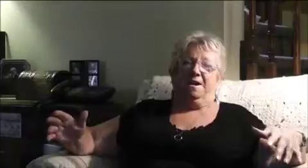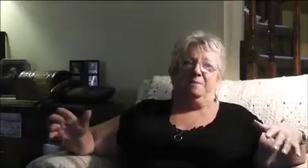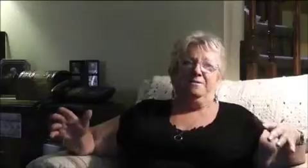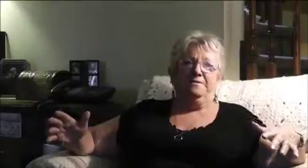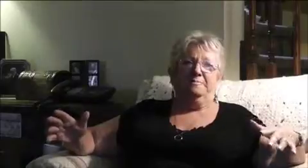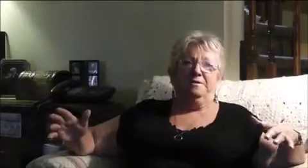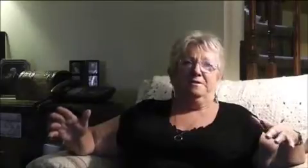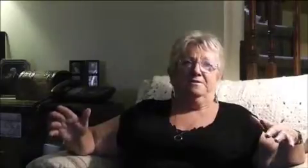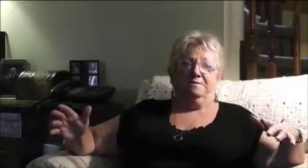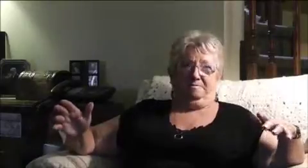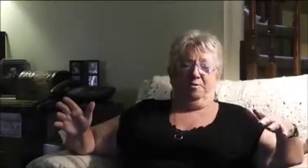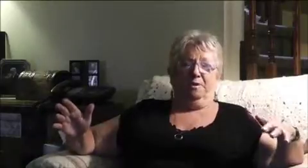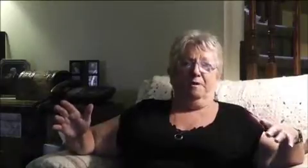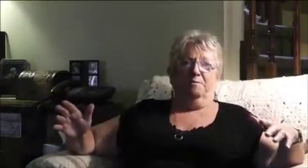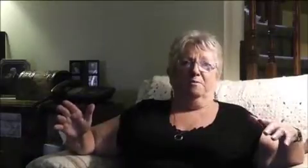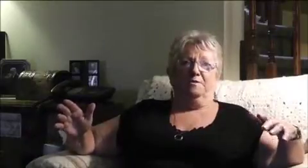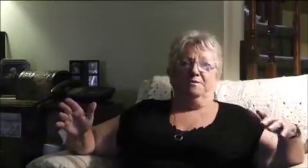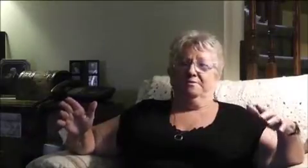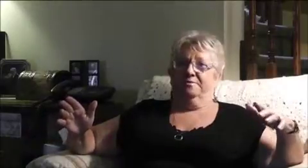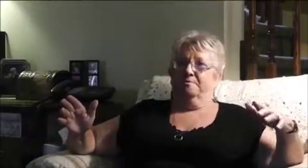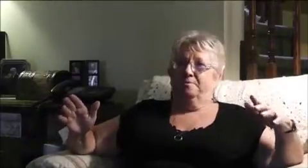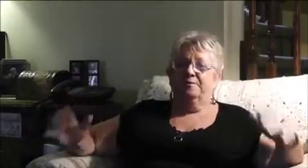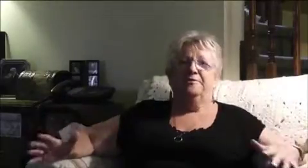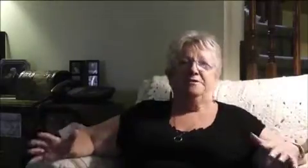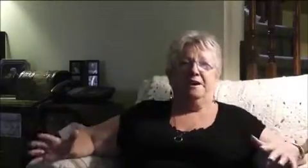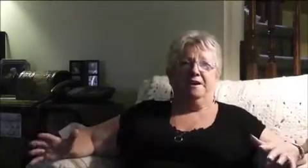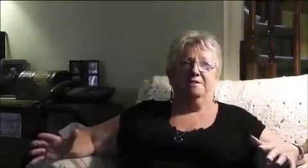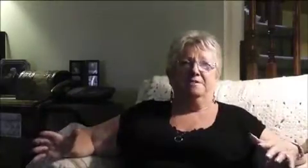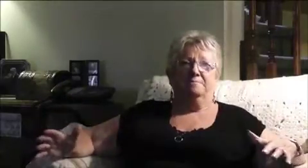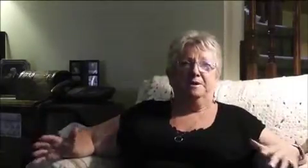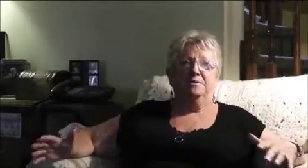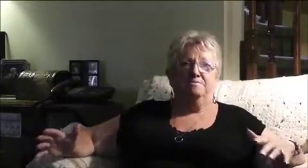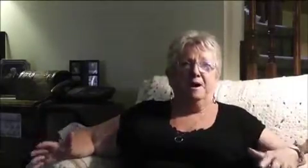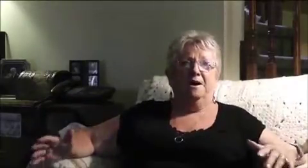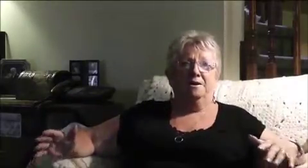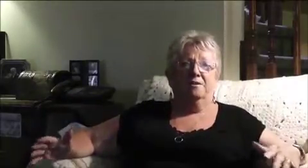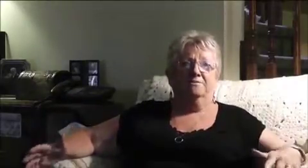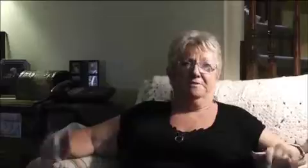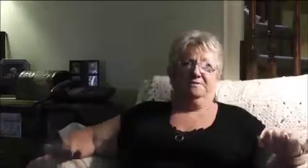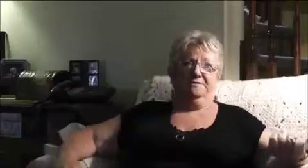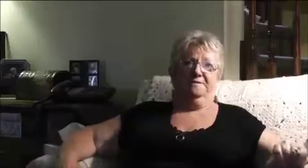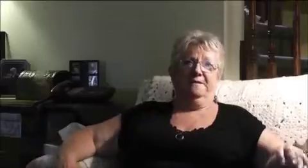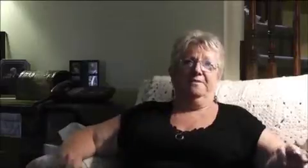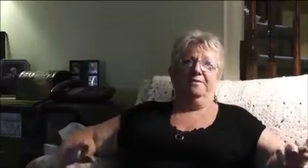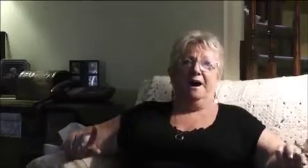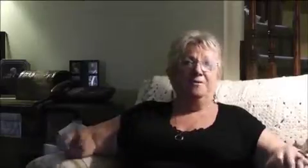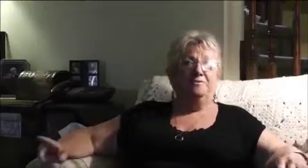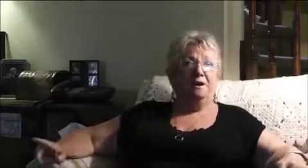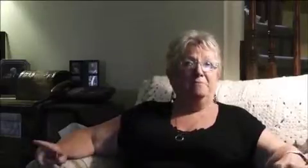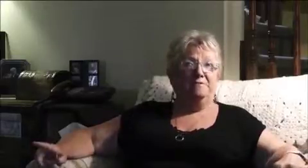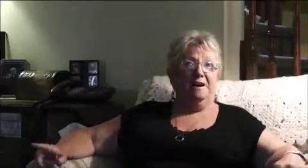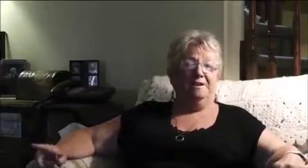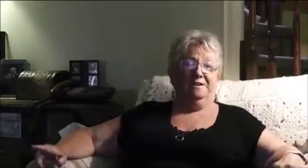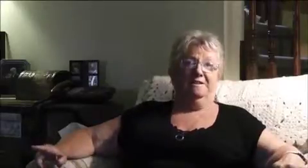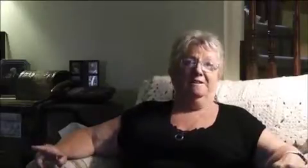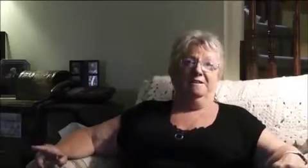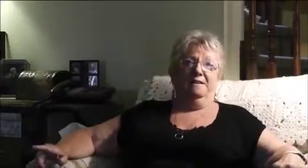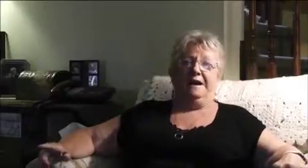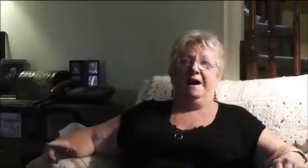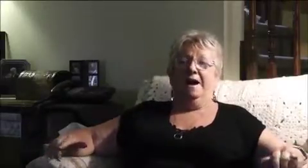the Business Ability program was the perfect thing to build my confidence. That's what I was